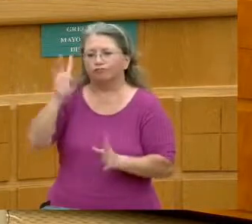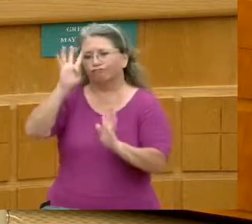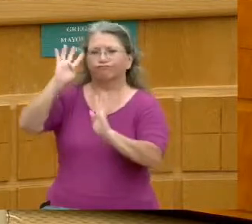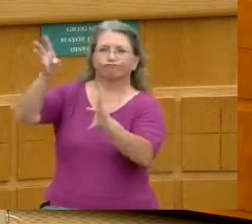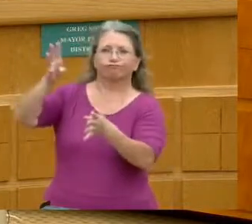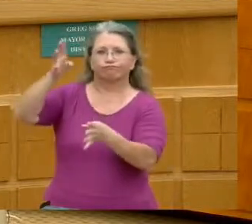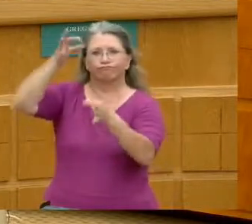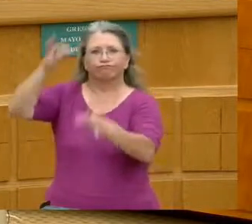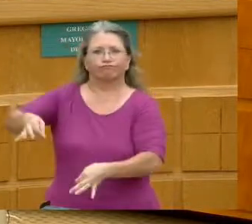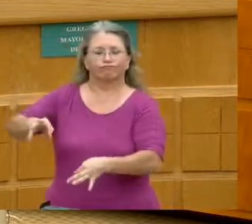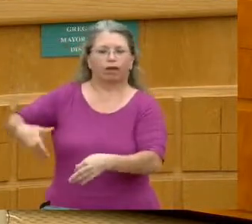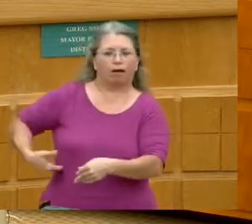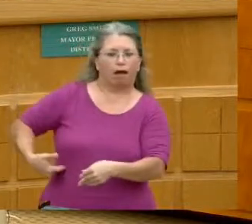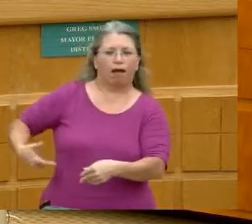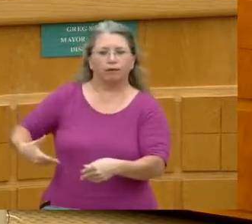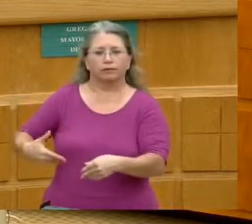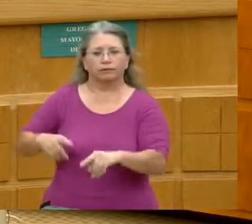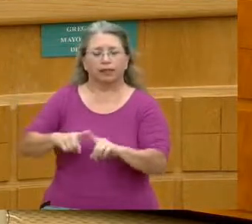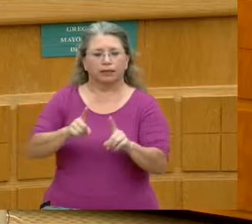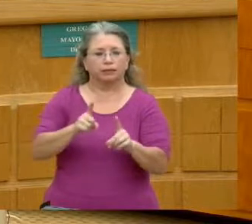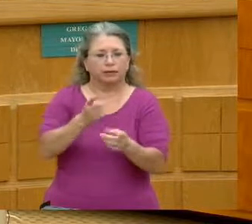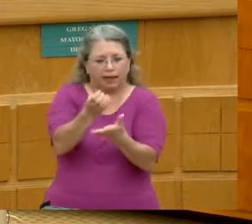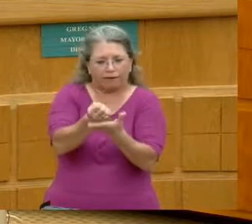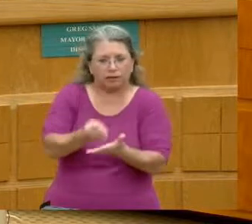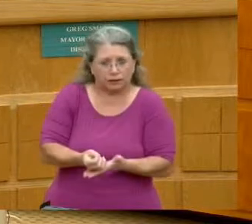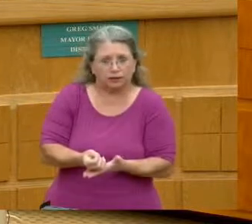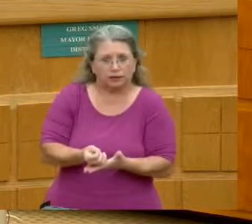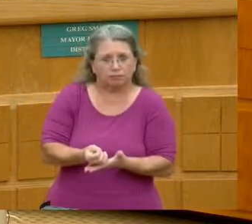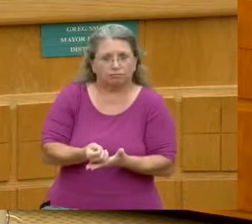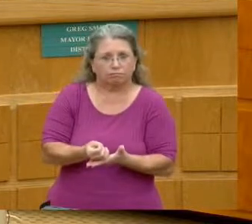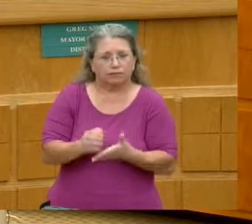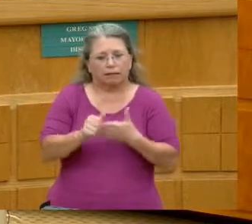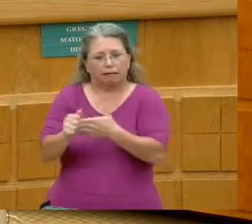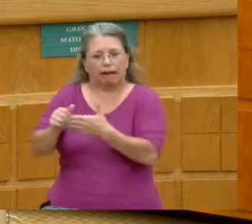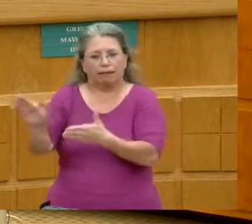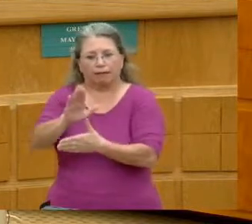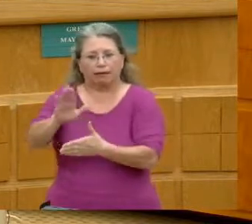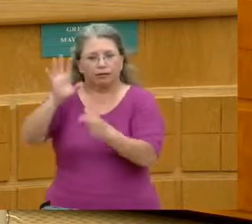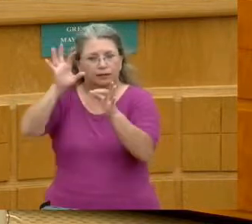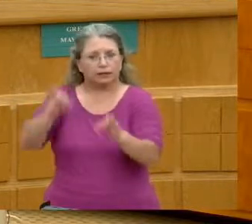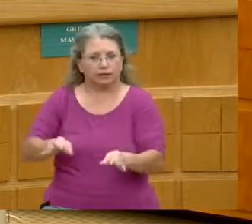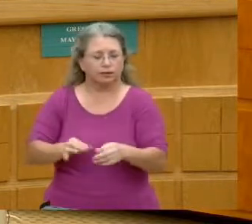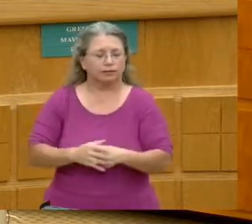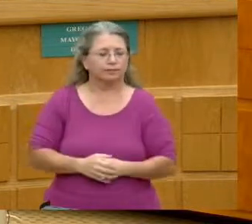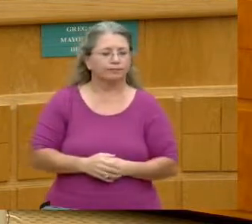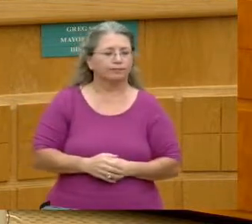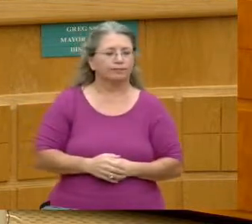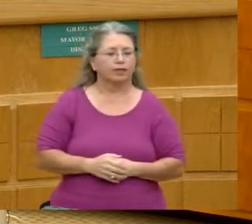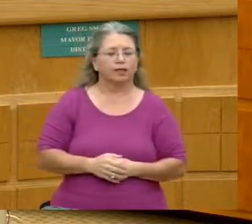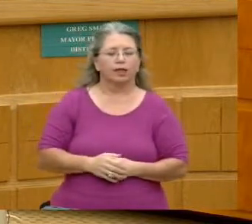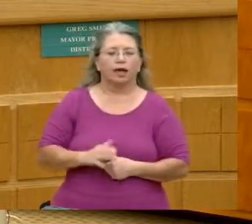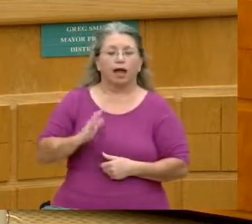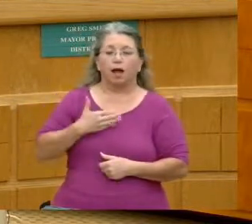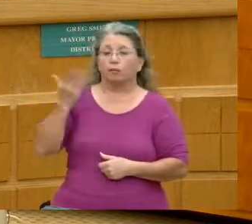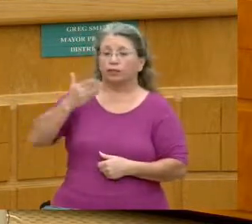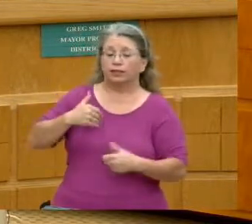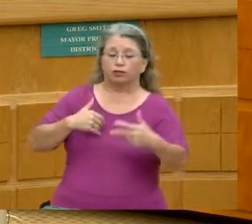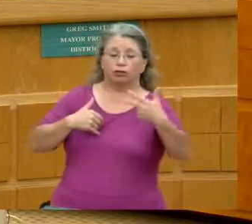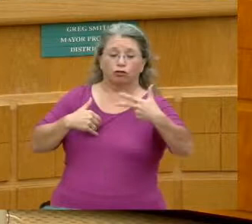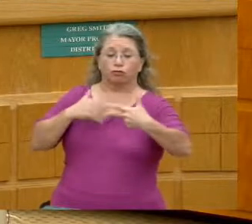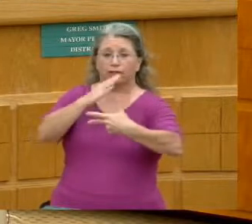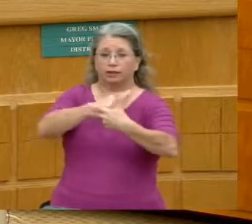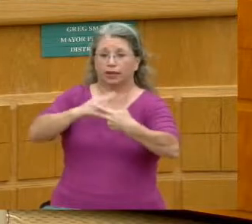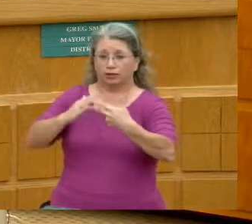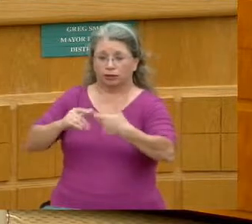that we have, and you make decisions based upon that. So the presentation is divided up into 3 sections. The first section is on the